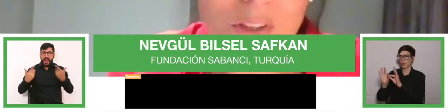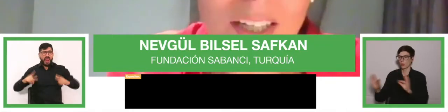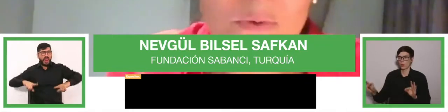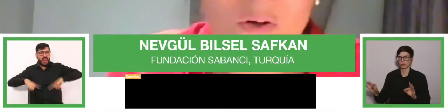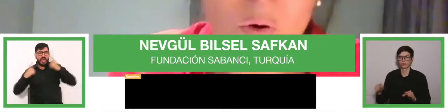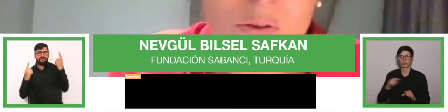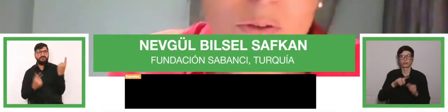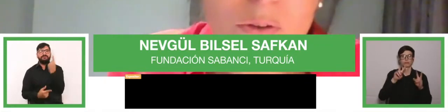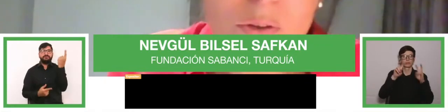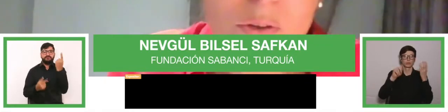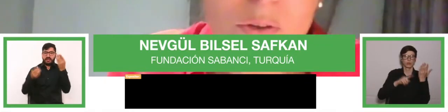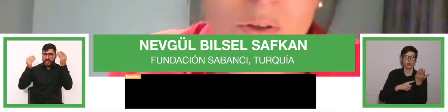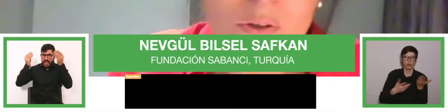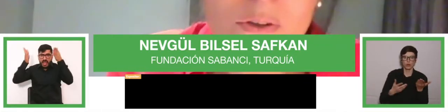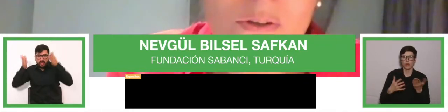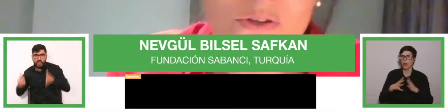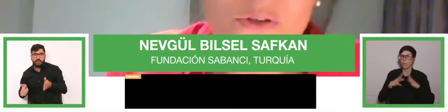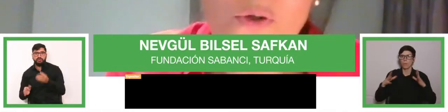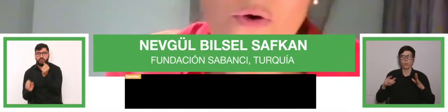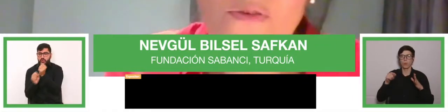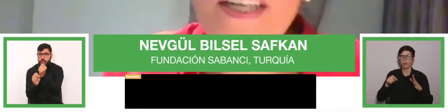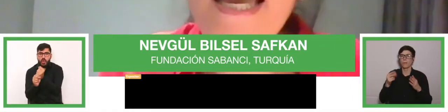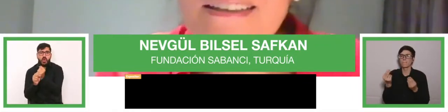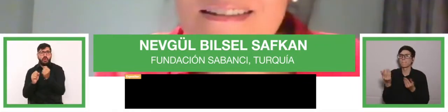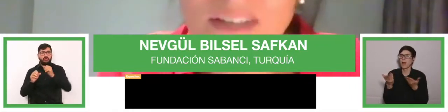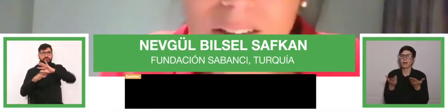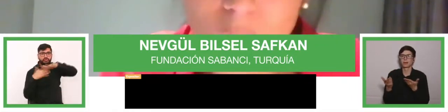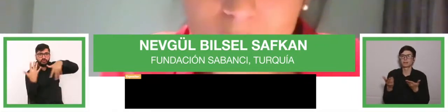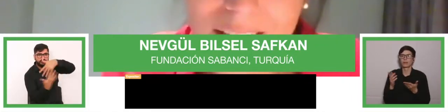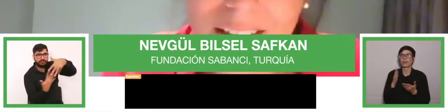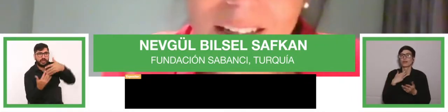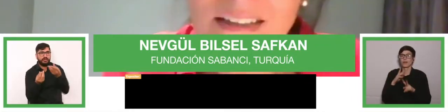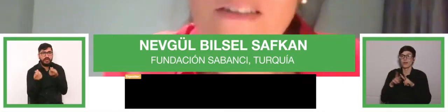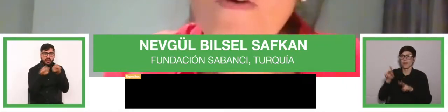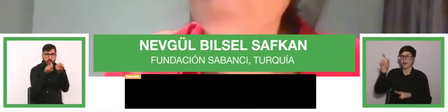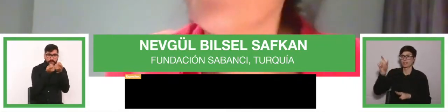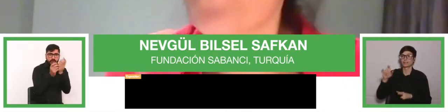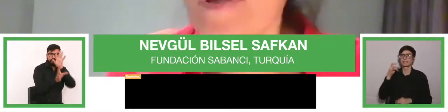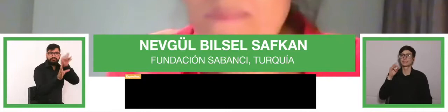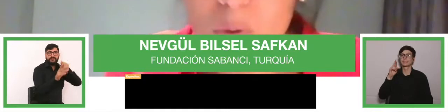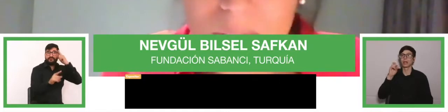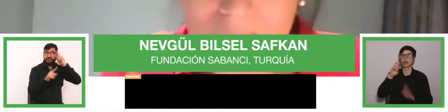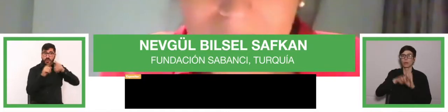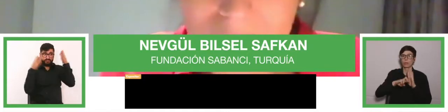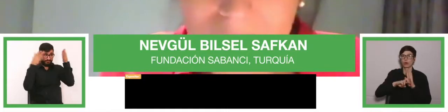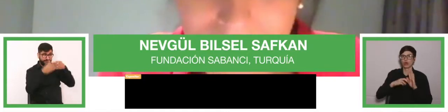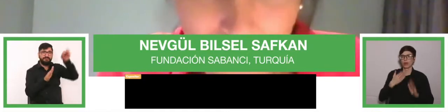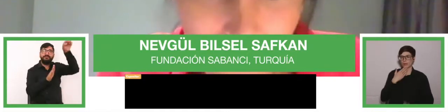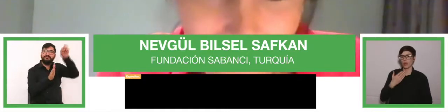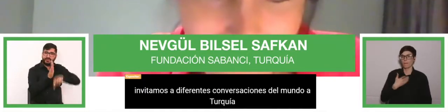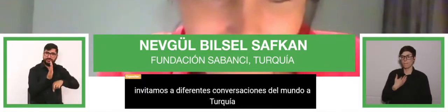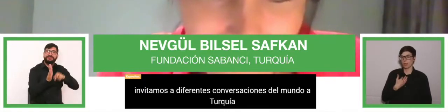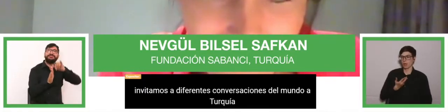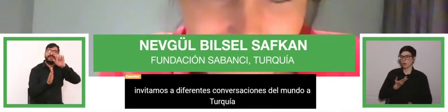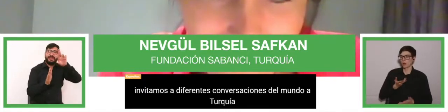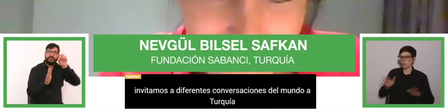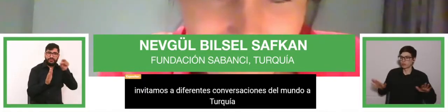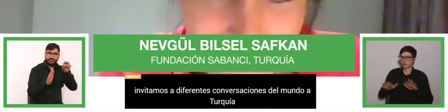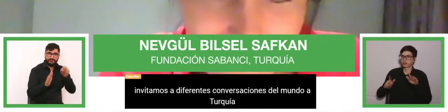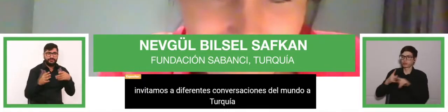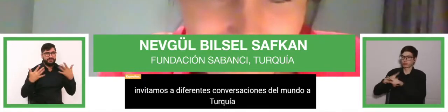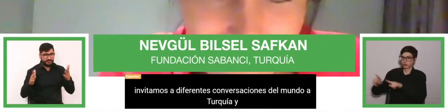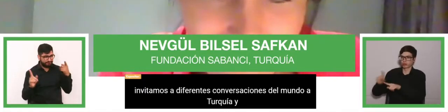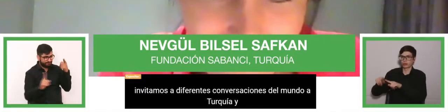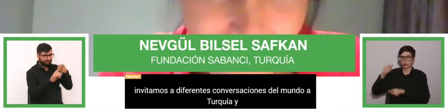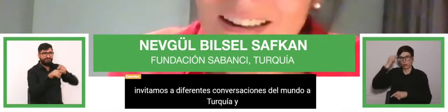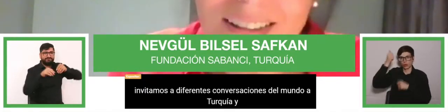Zero Project, we also showcased new technologies developed for people with disabilities. So